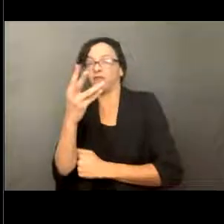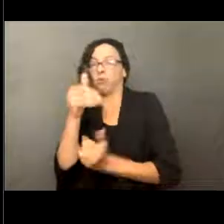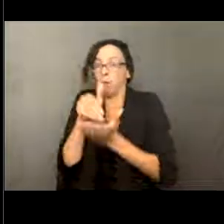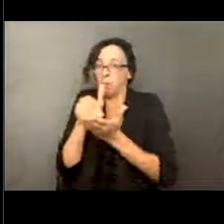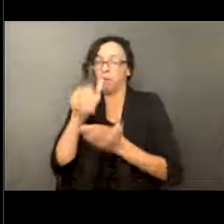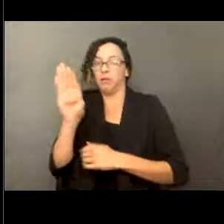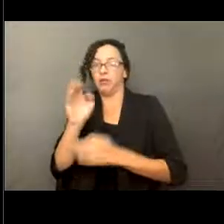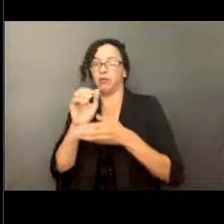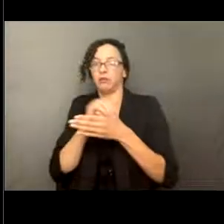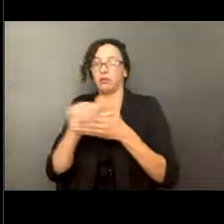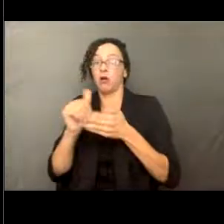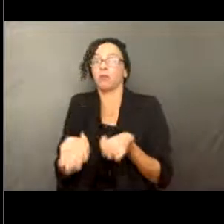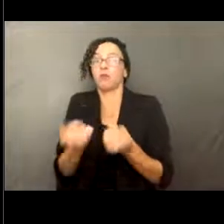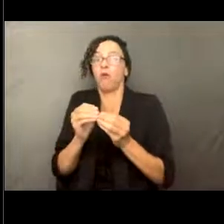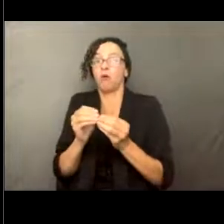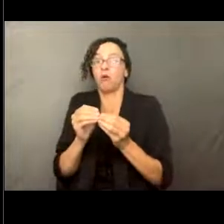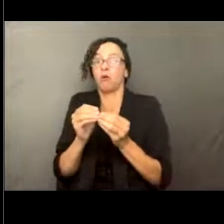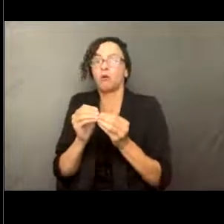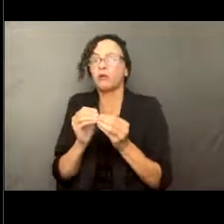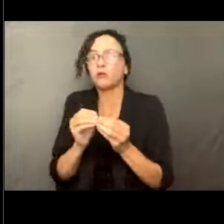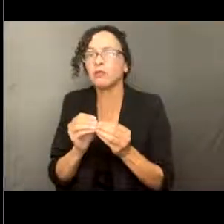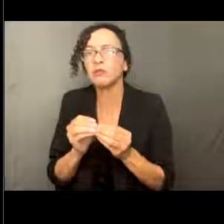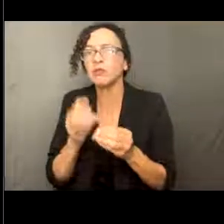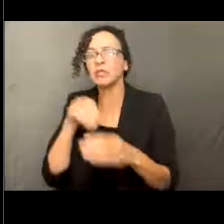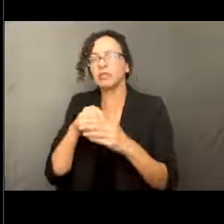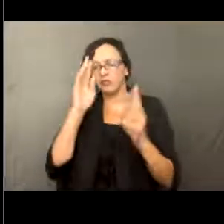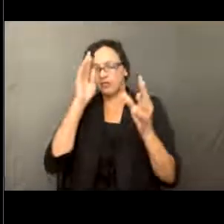more in disclosure.